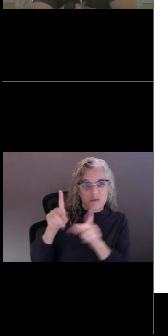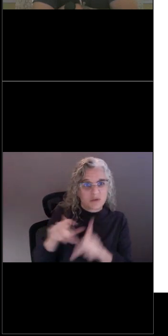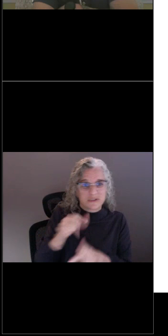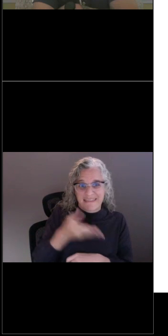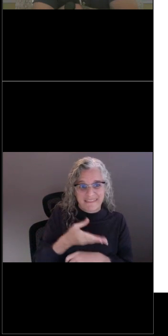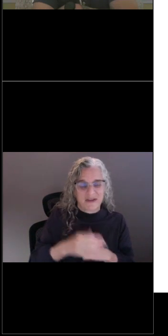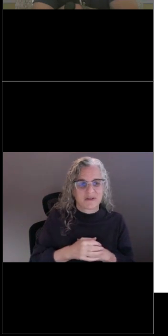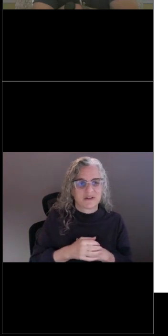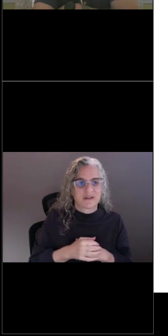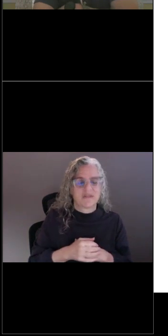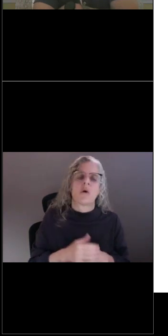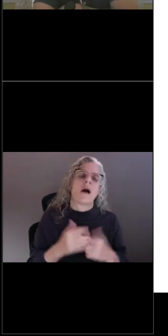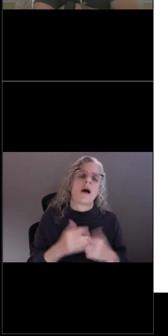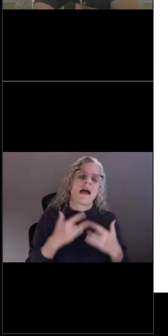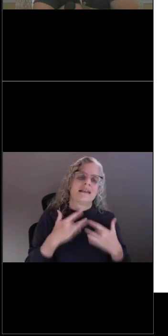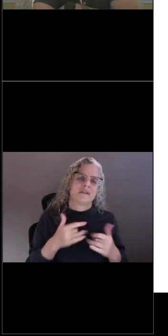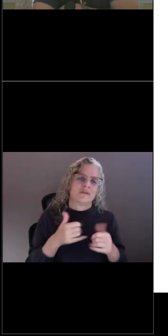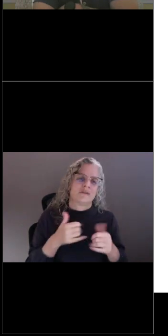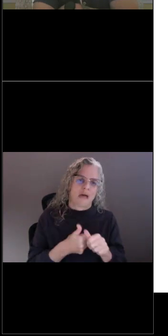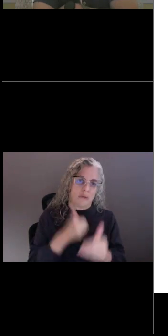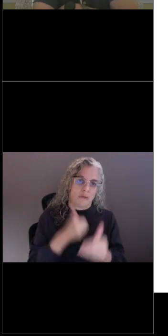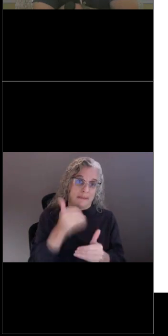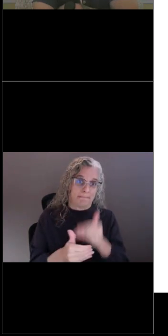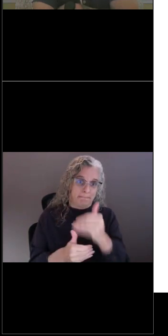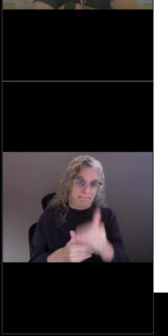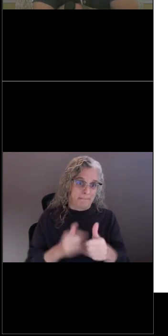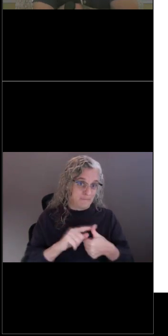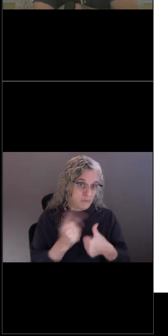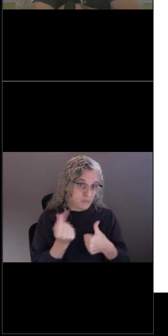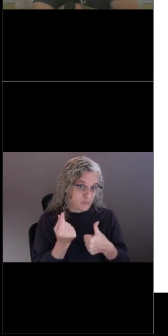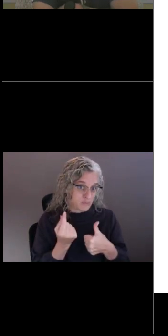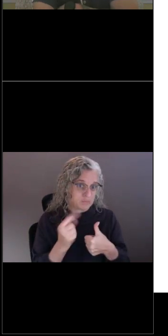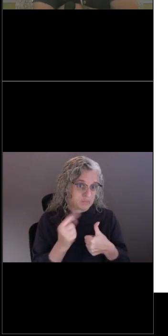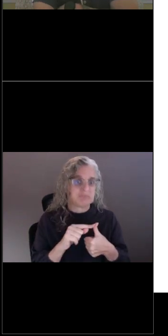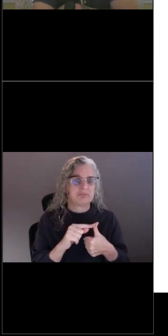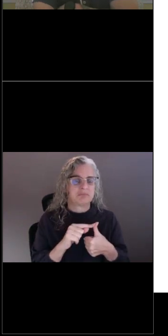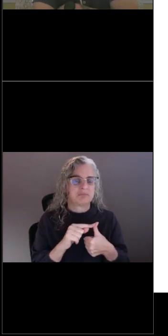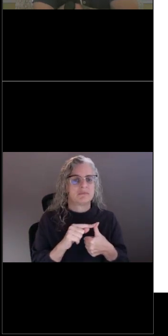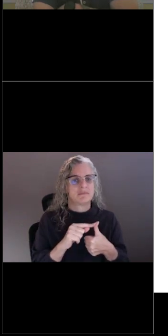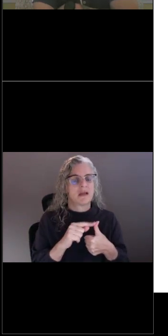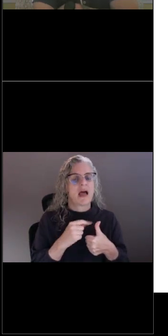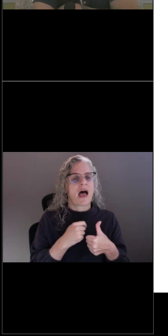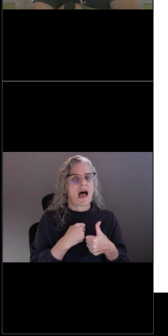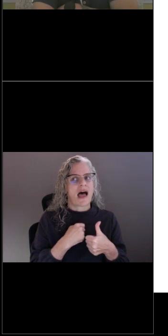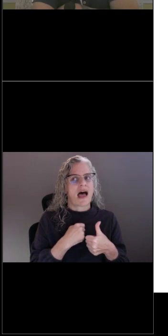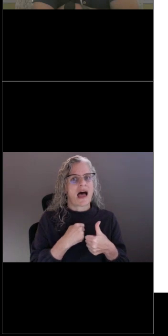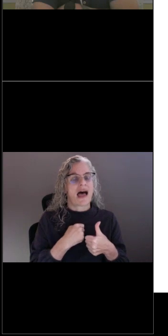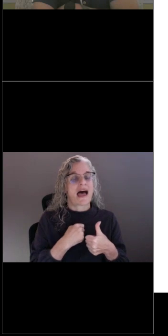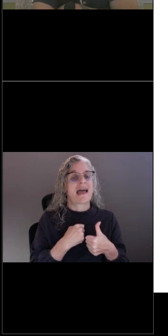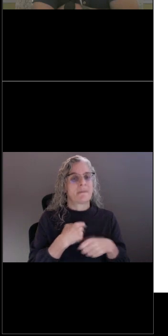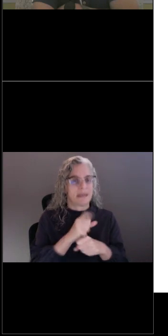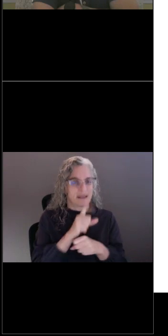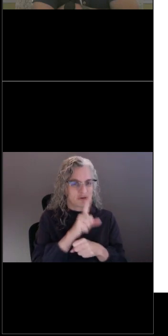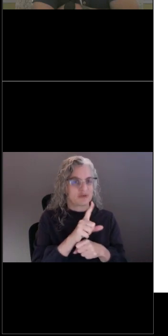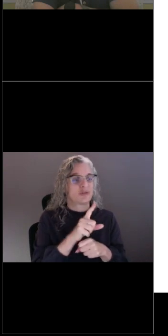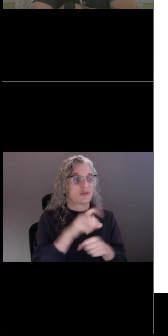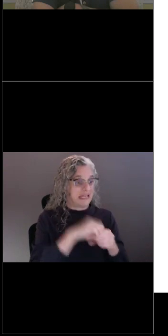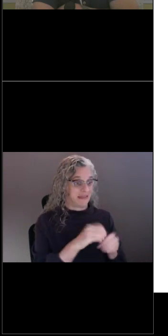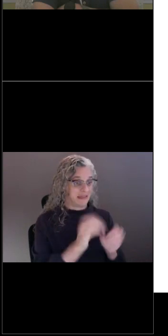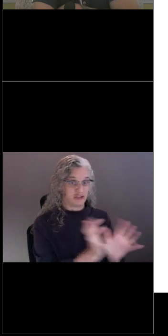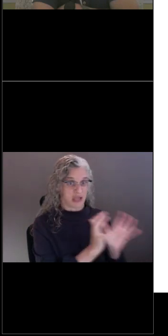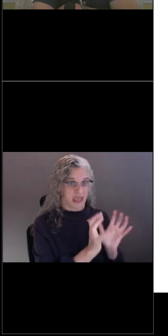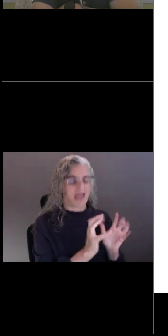escalating process for correcting that. The first way is to just model the correct pronoun, right? If I'm having a conversation and someone